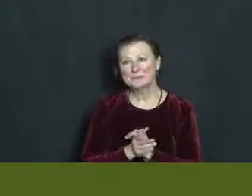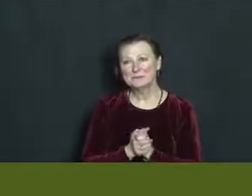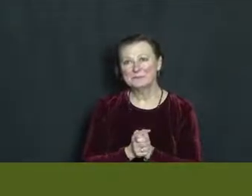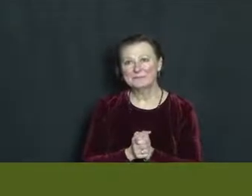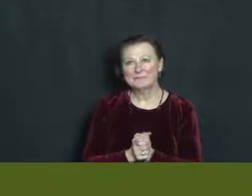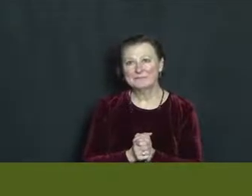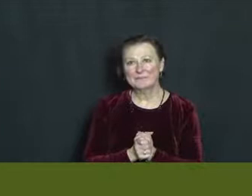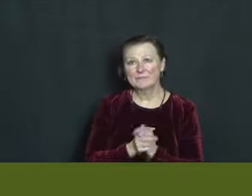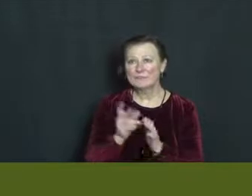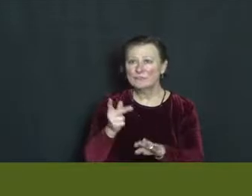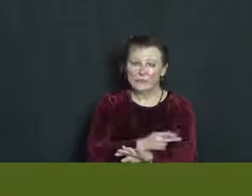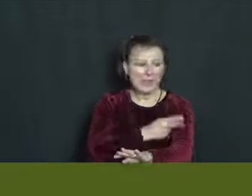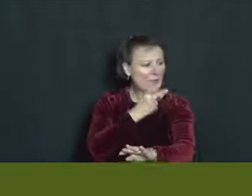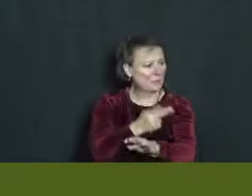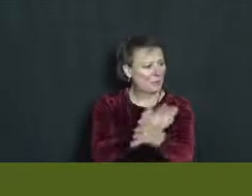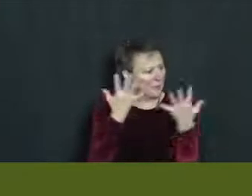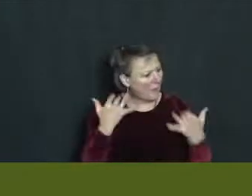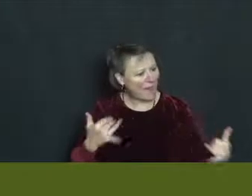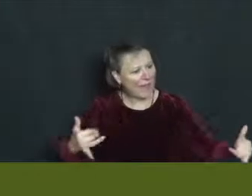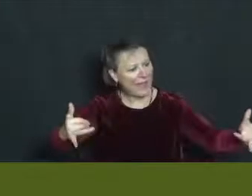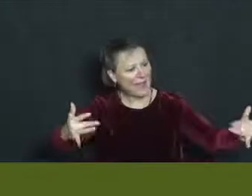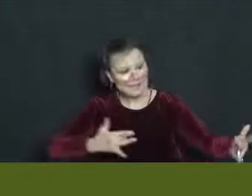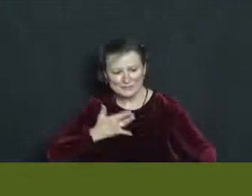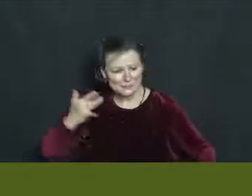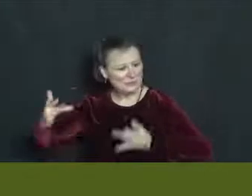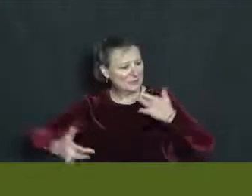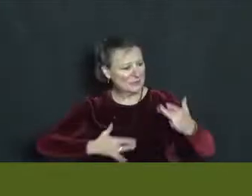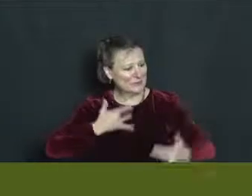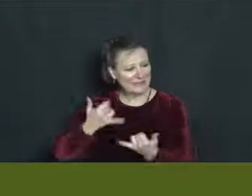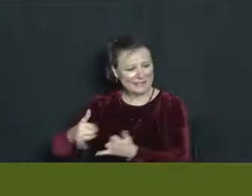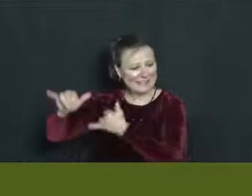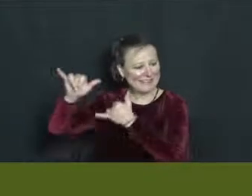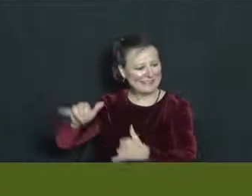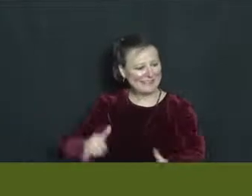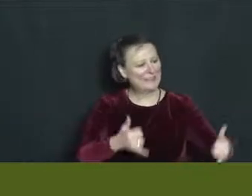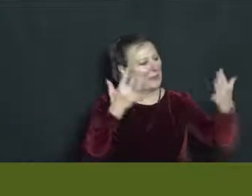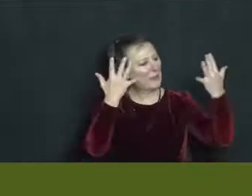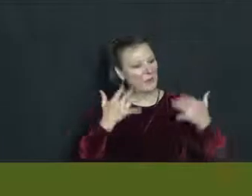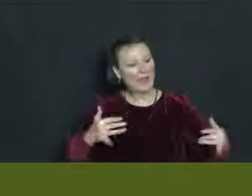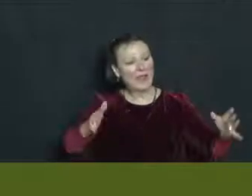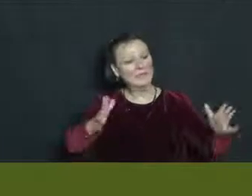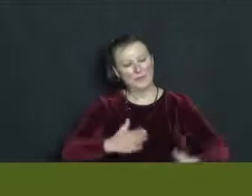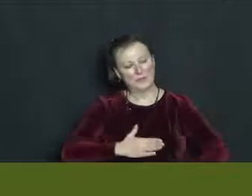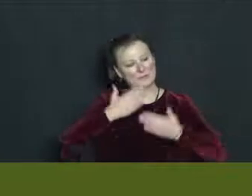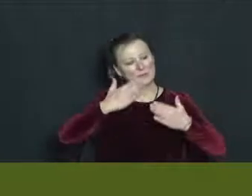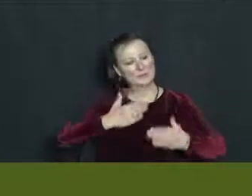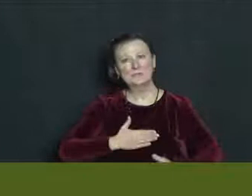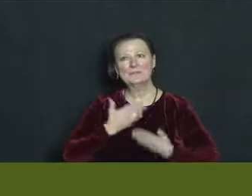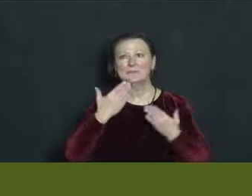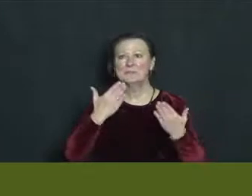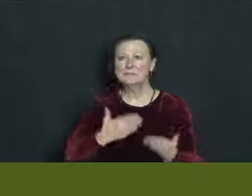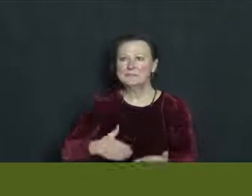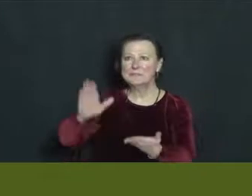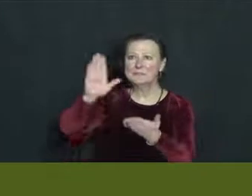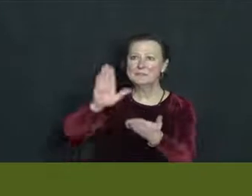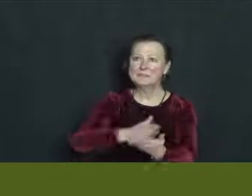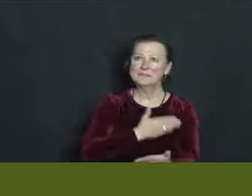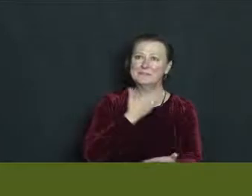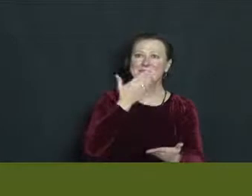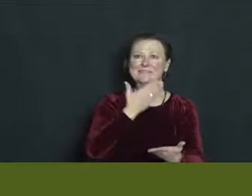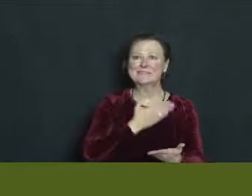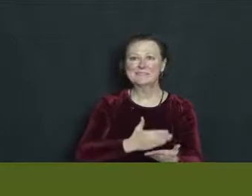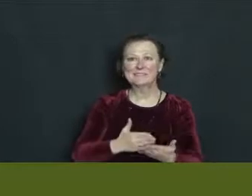Deo. Shepherds, why this jubilee? Why these songs of happiness?